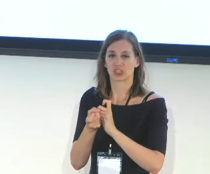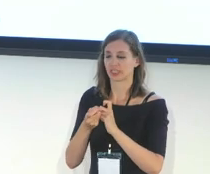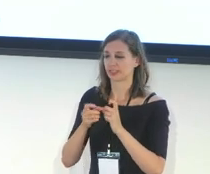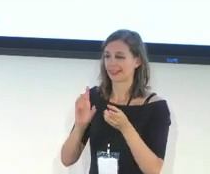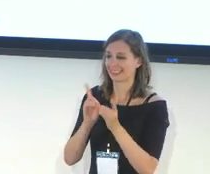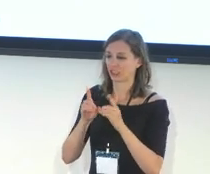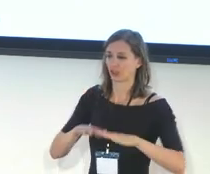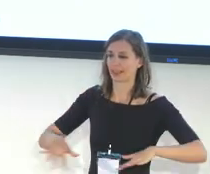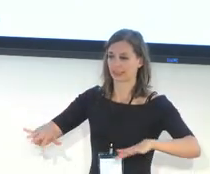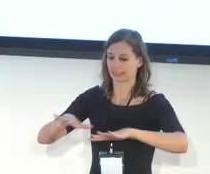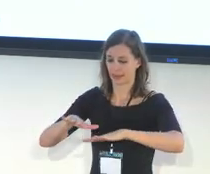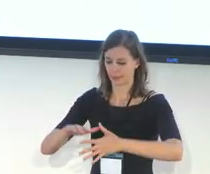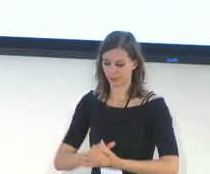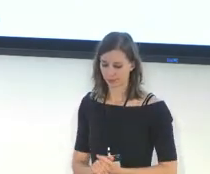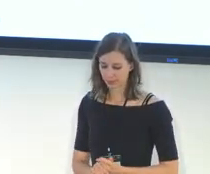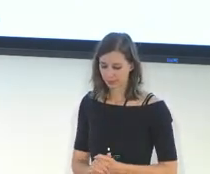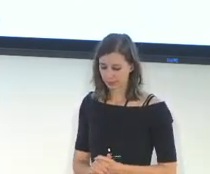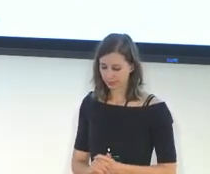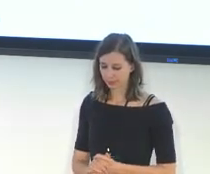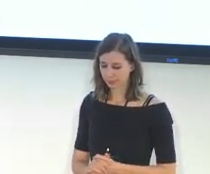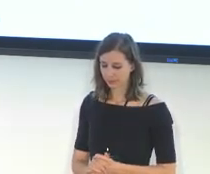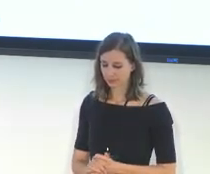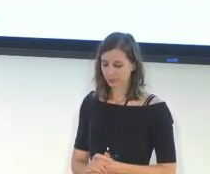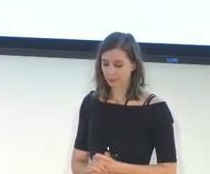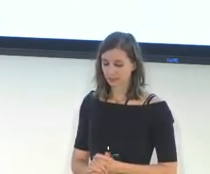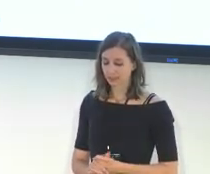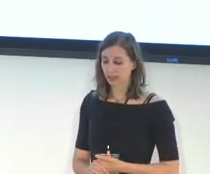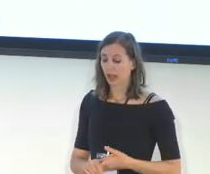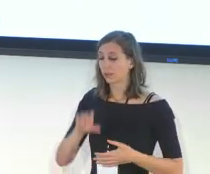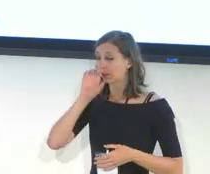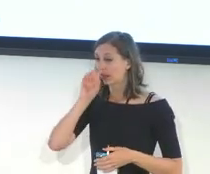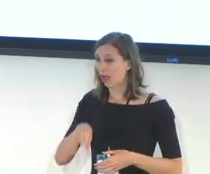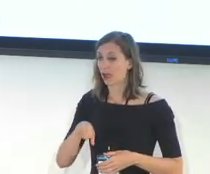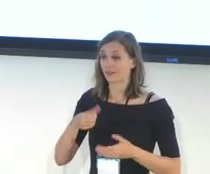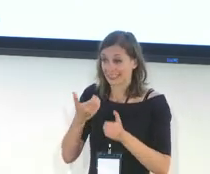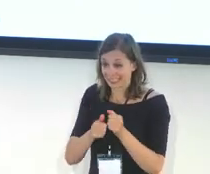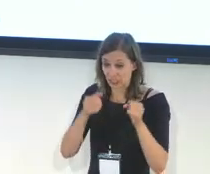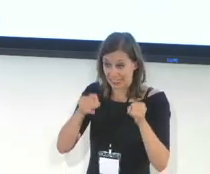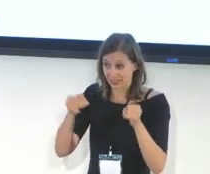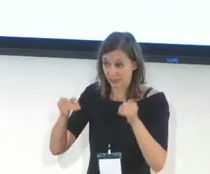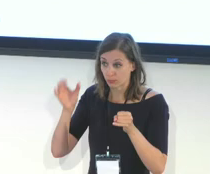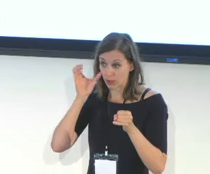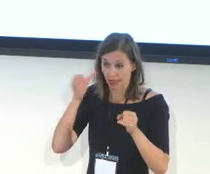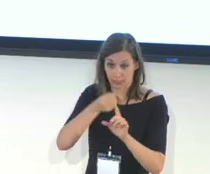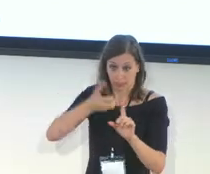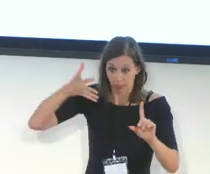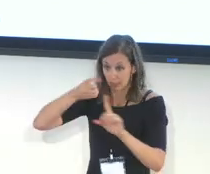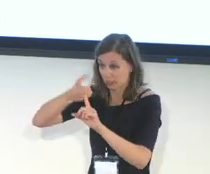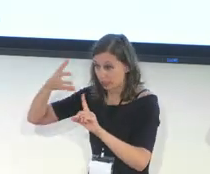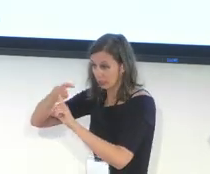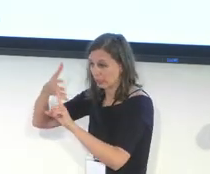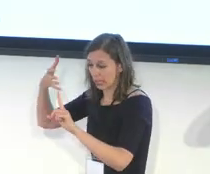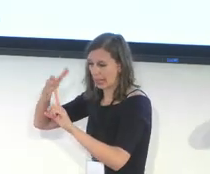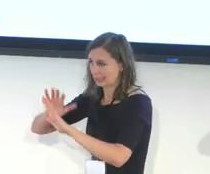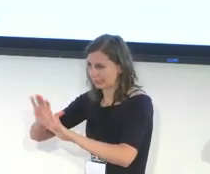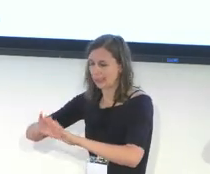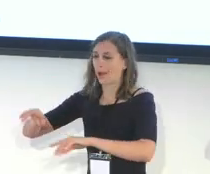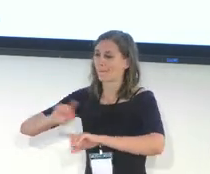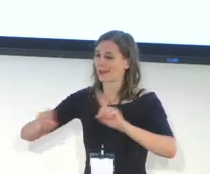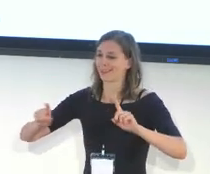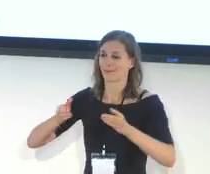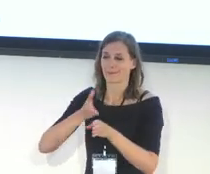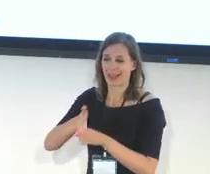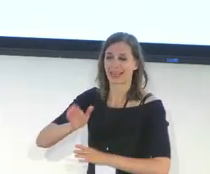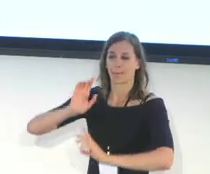And as much as I love being able to talk about all of these things individually, the main message that I want people to take away from this